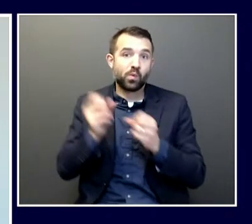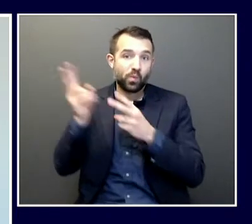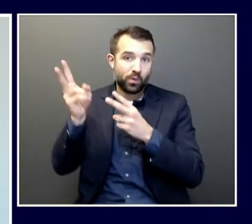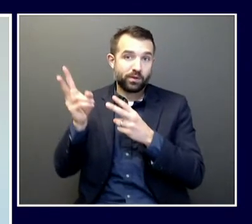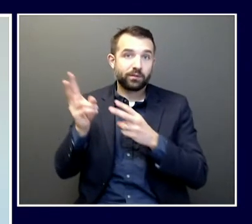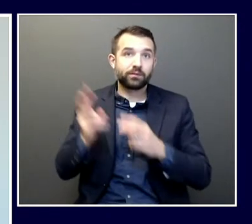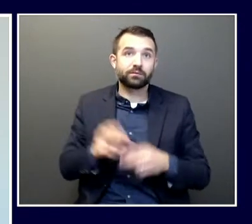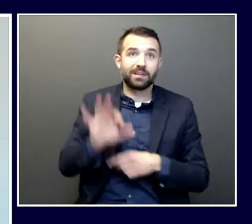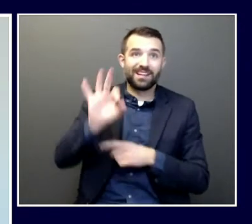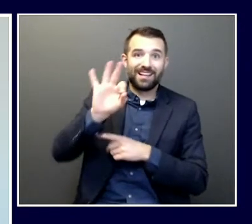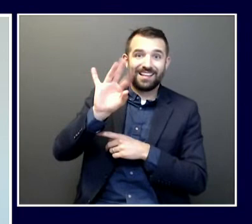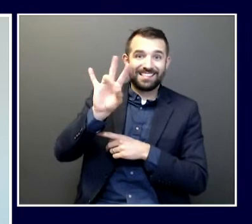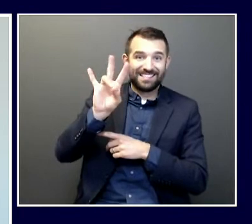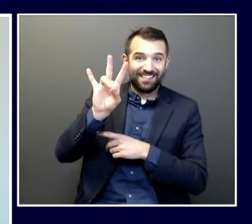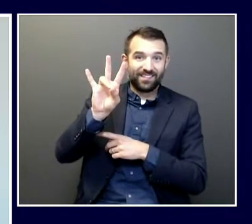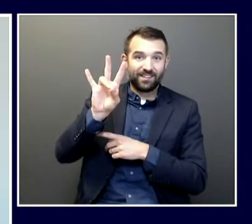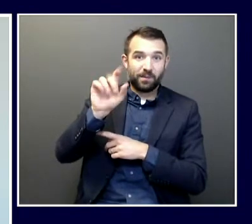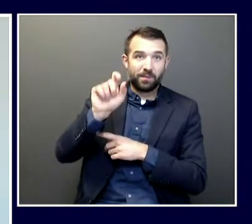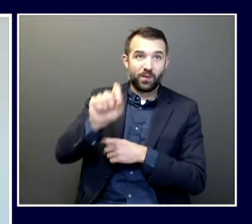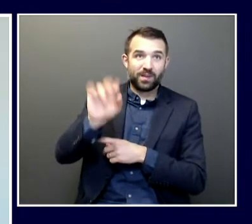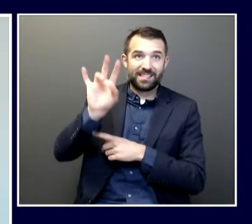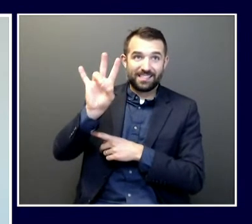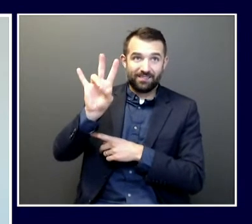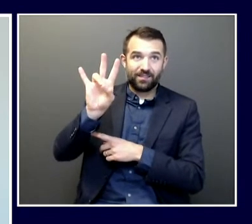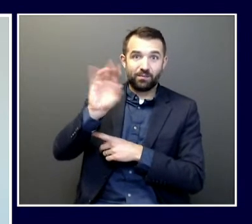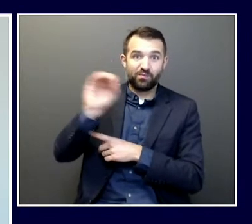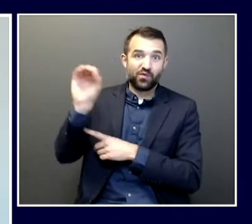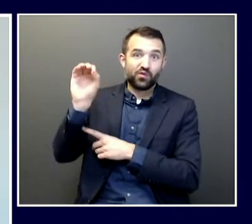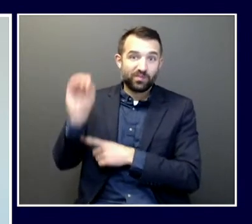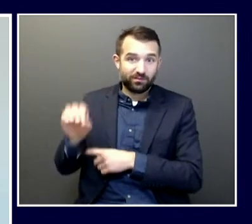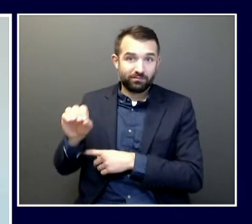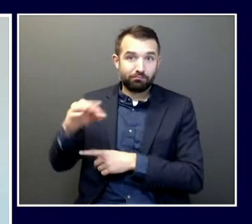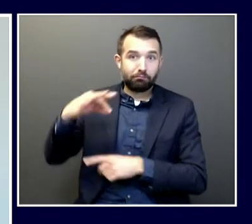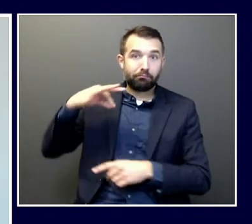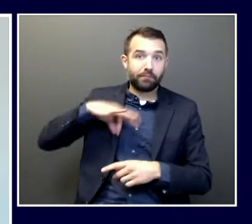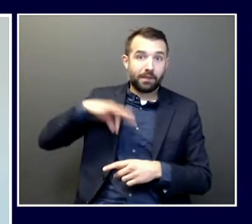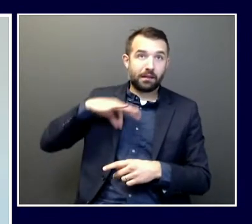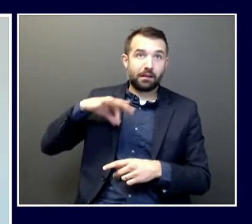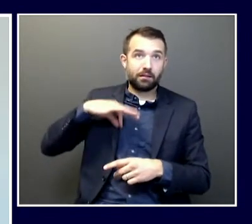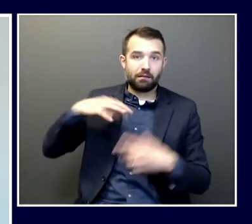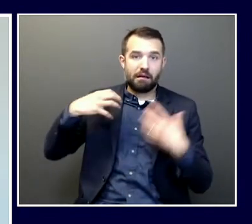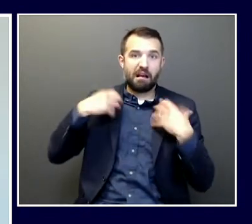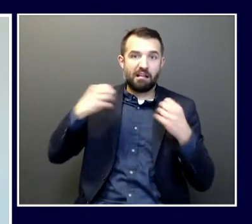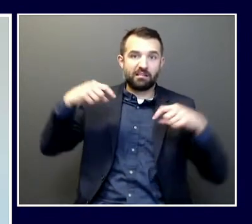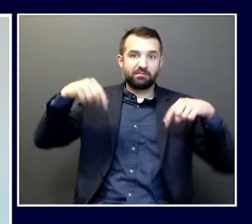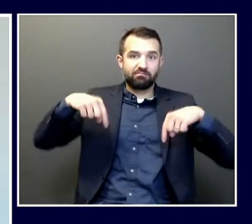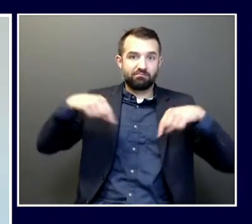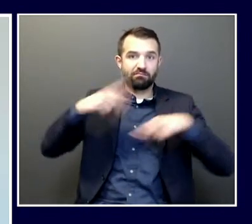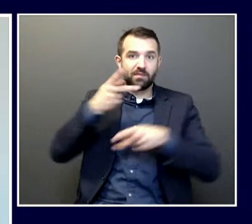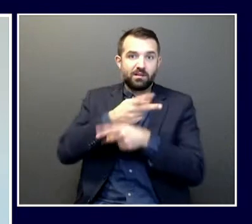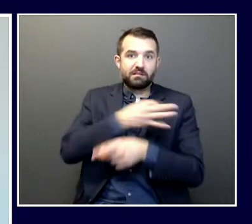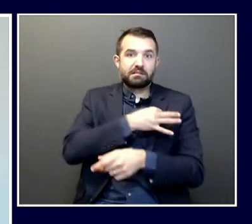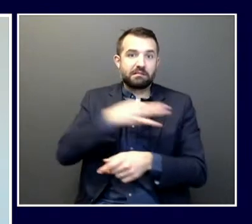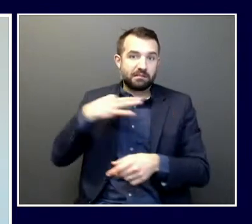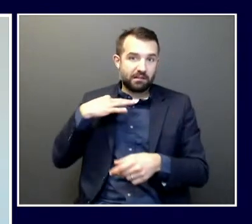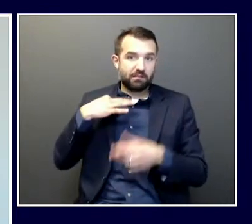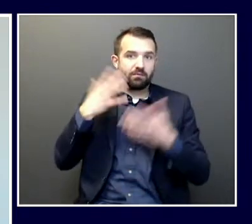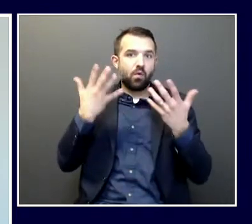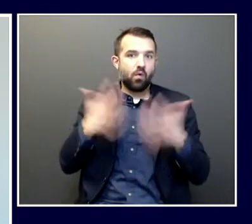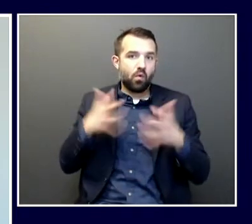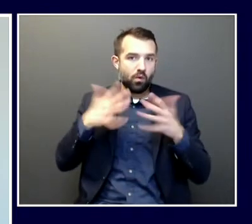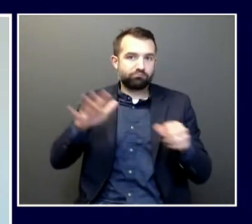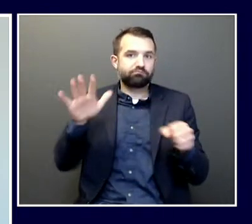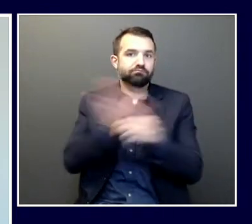97.7% of Maine healthcare workers were fully vaccinated for COVID-19 at the end of October. This continues